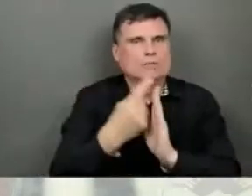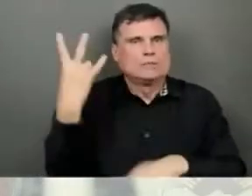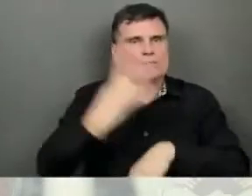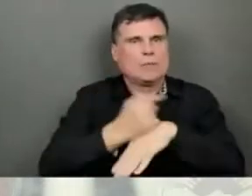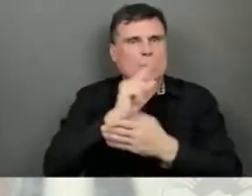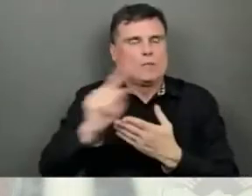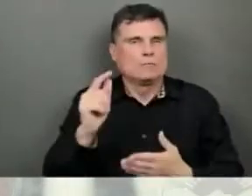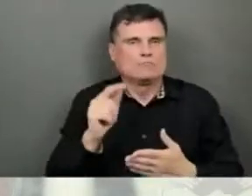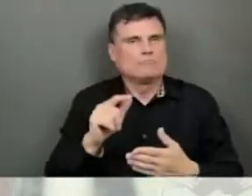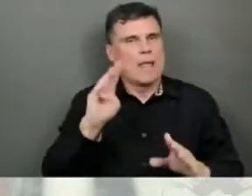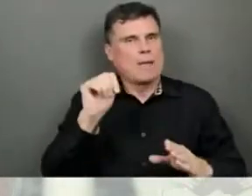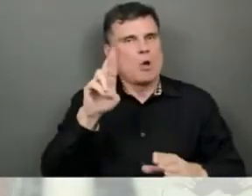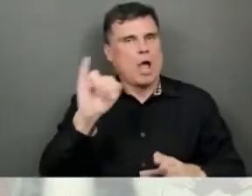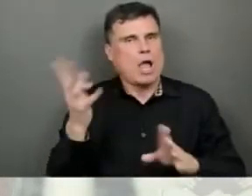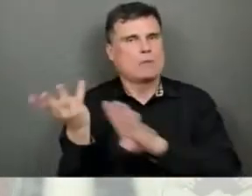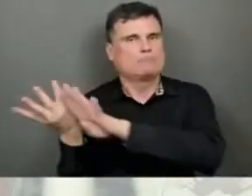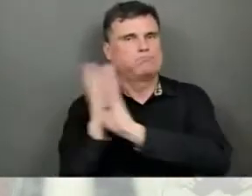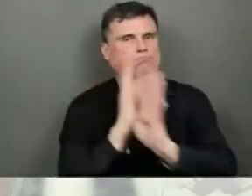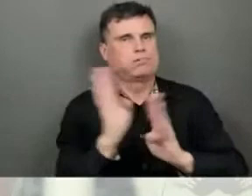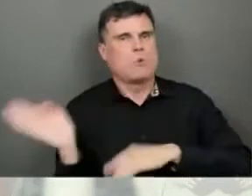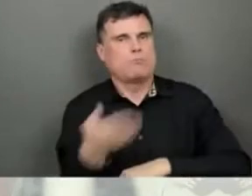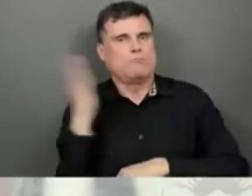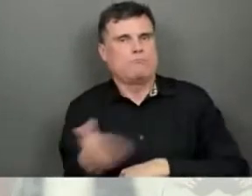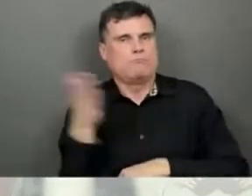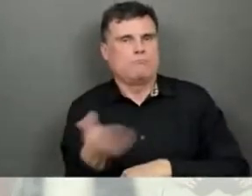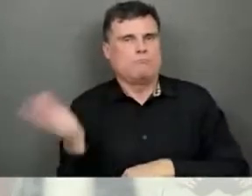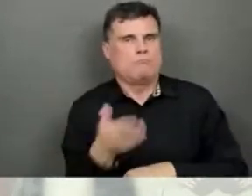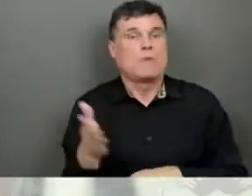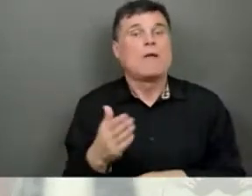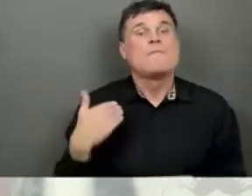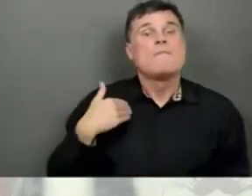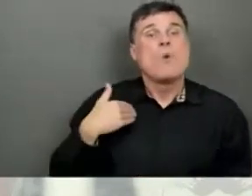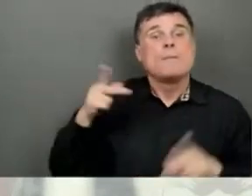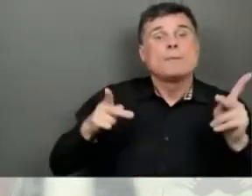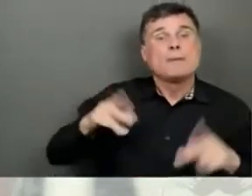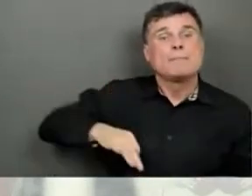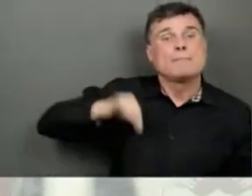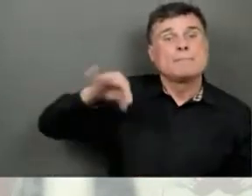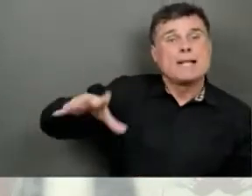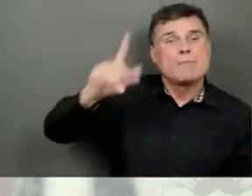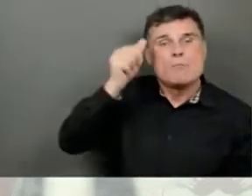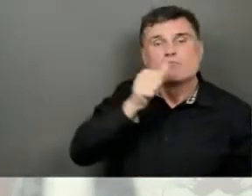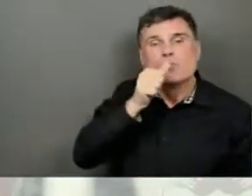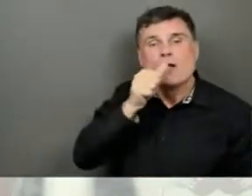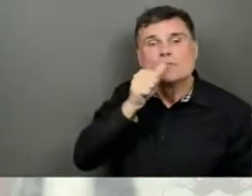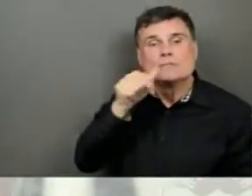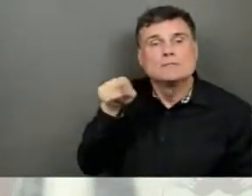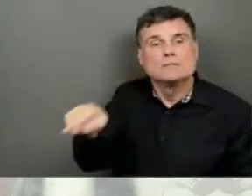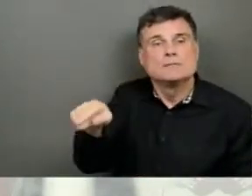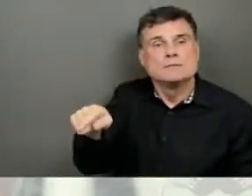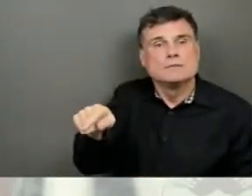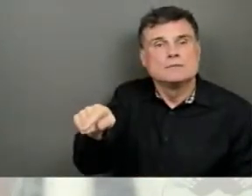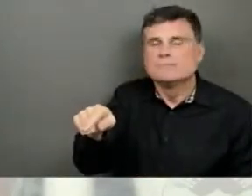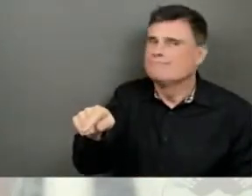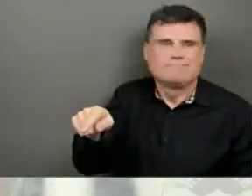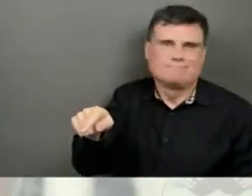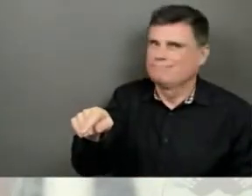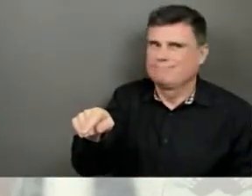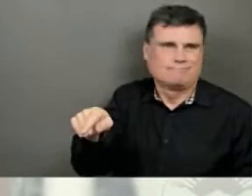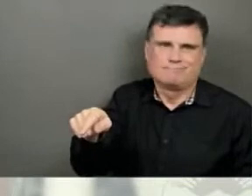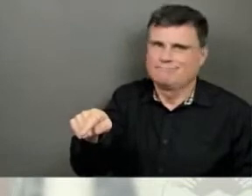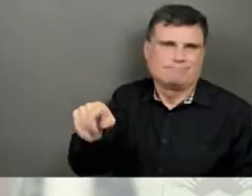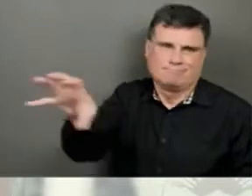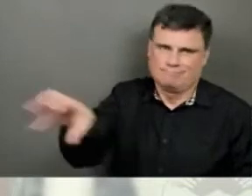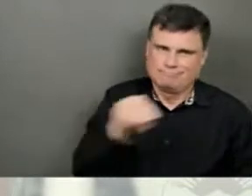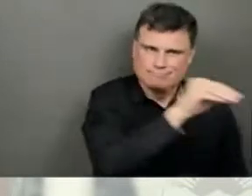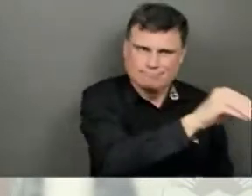those private MRI machines to support the public system and added MRI machines across the province. In addition to that, we've